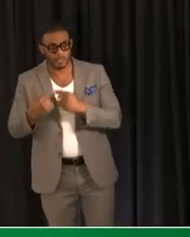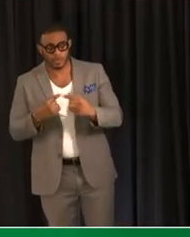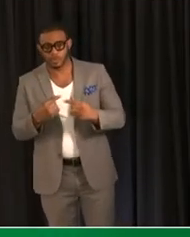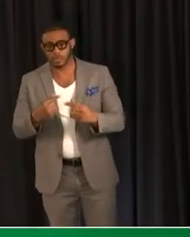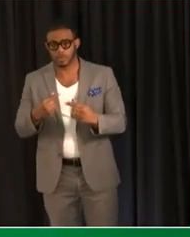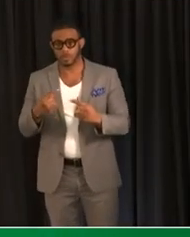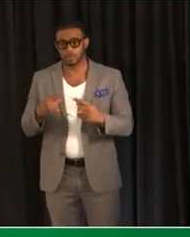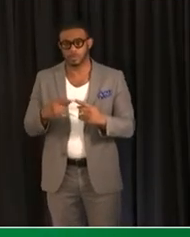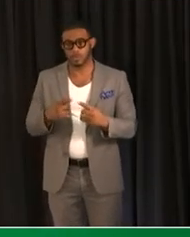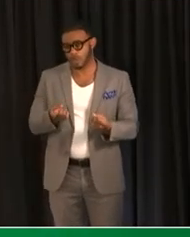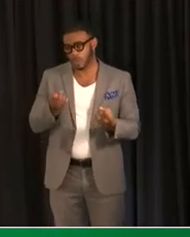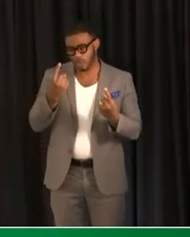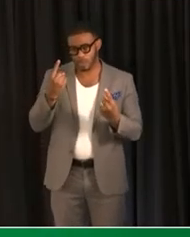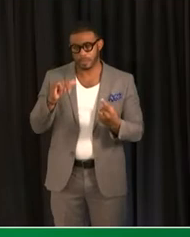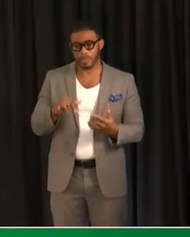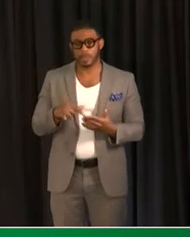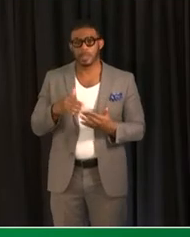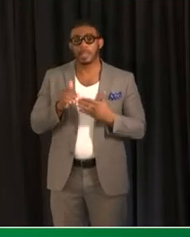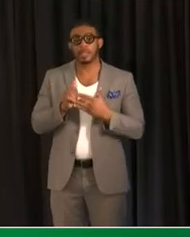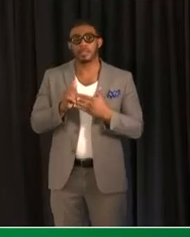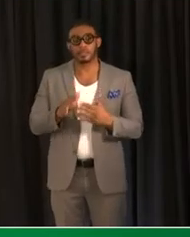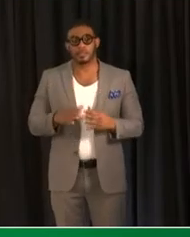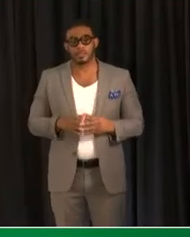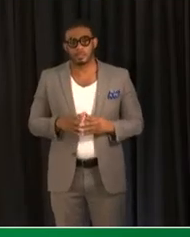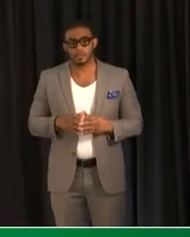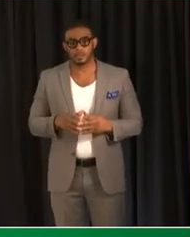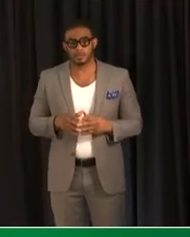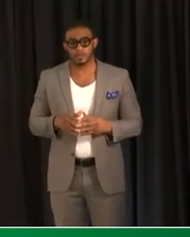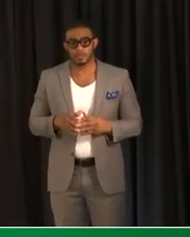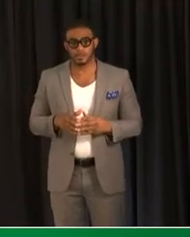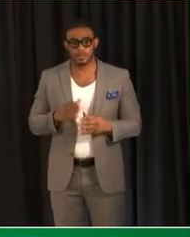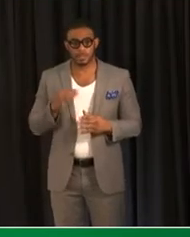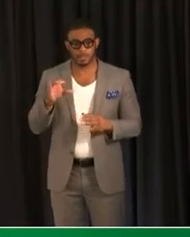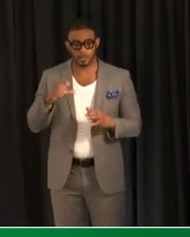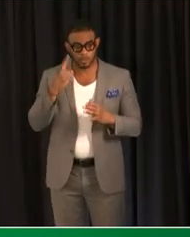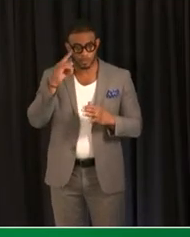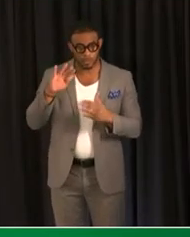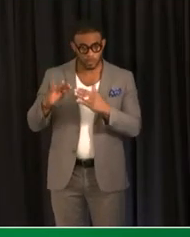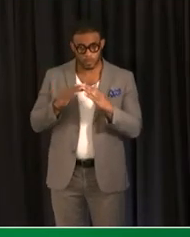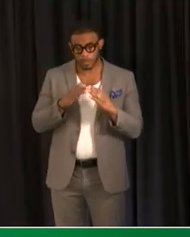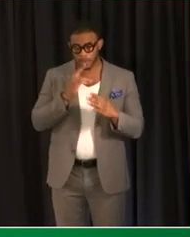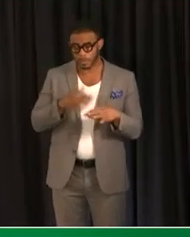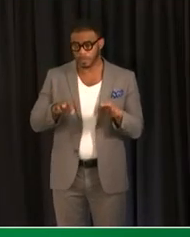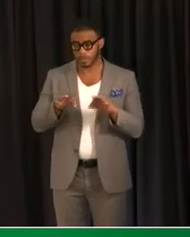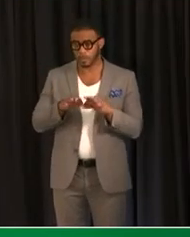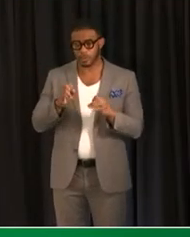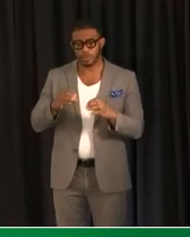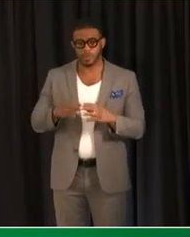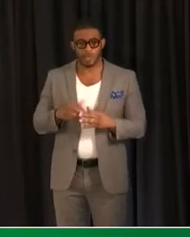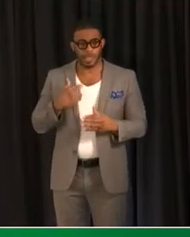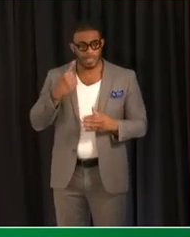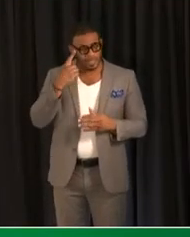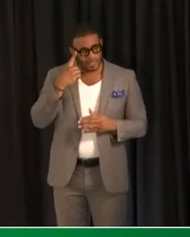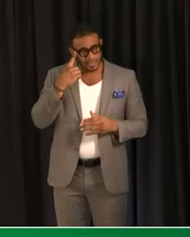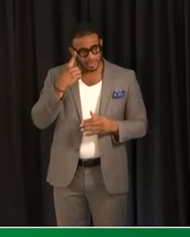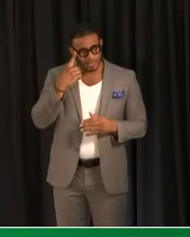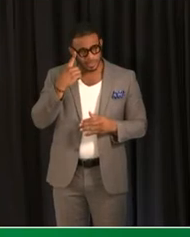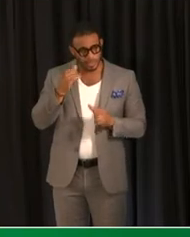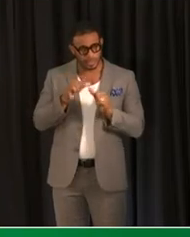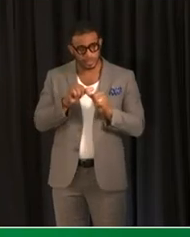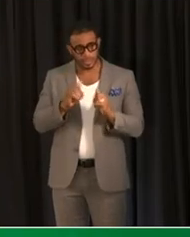a generation to understand that leadership and doing for your community is important. So I